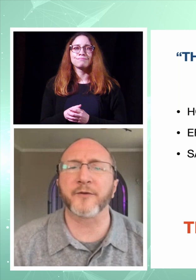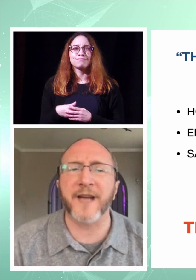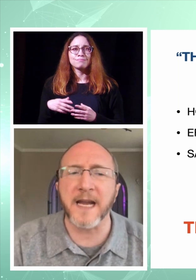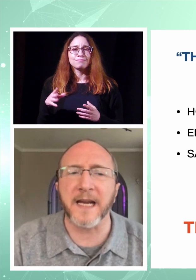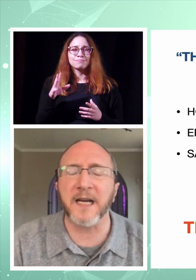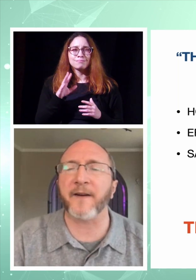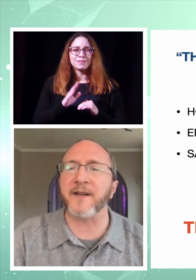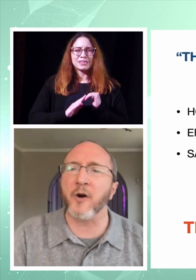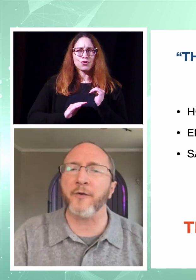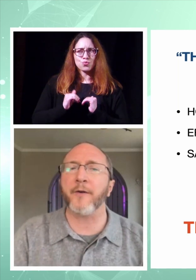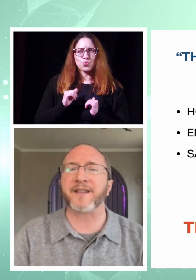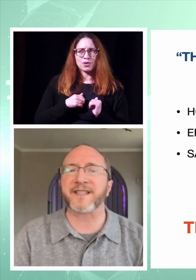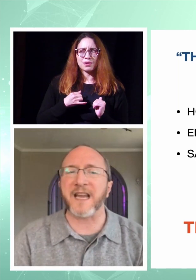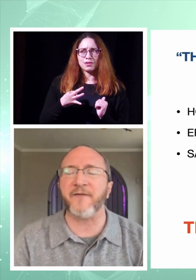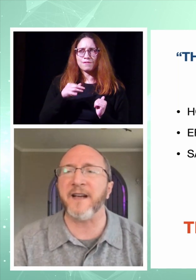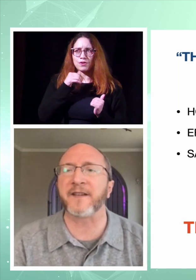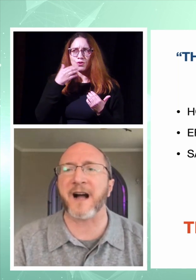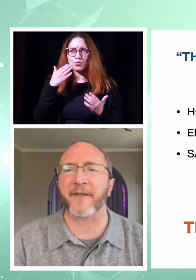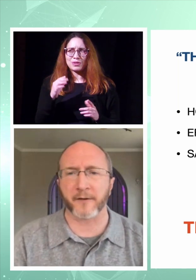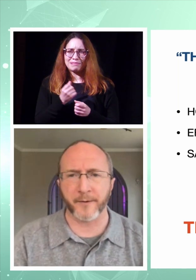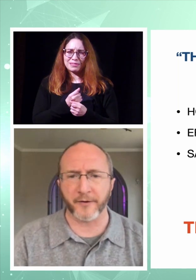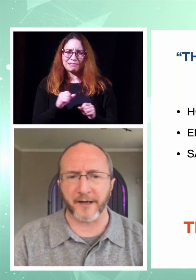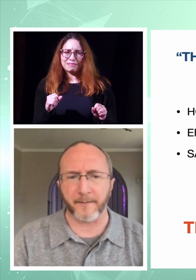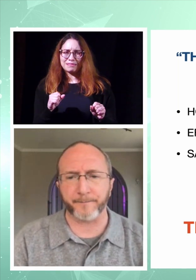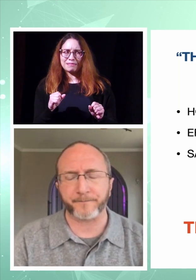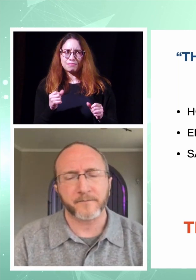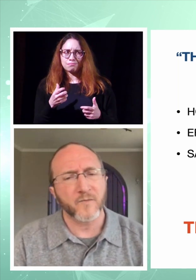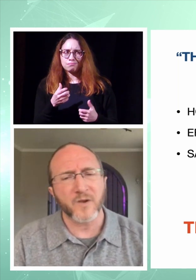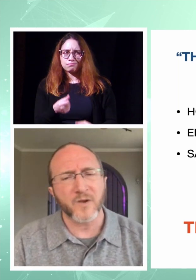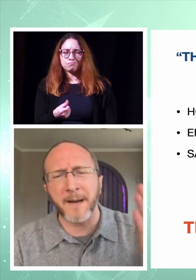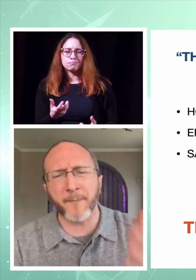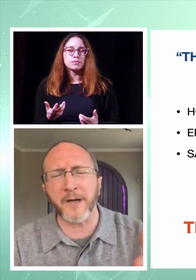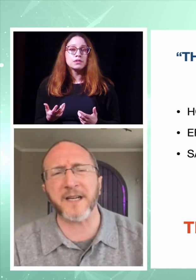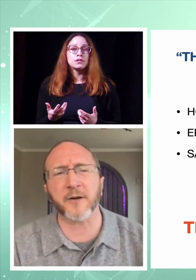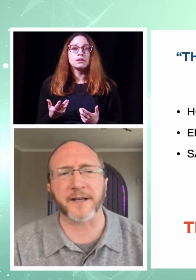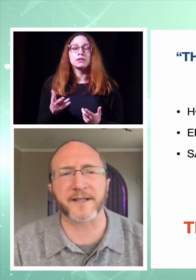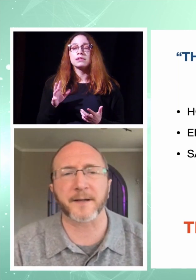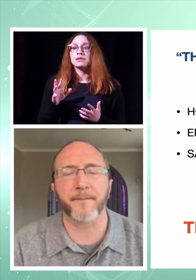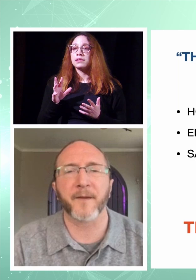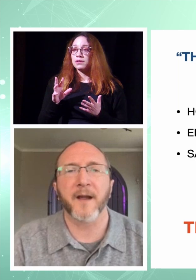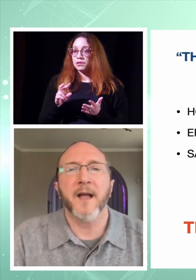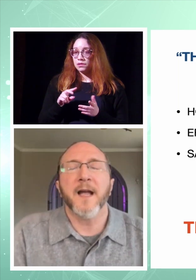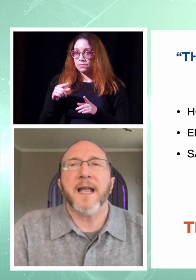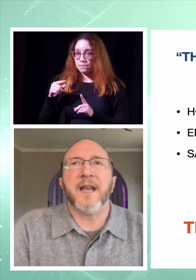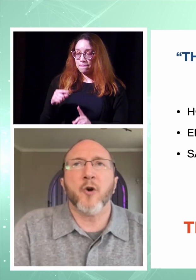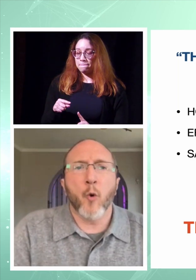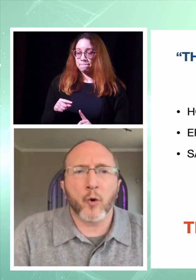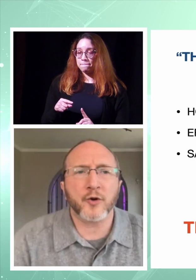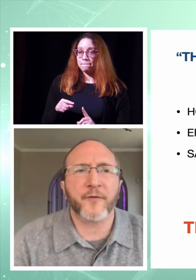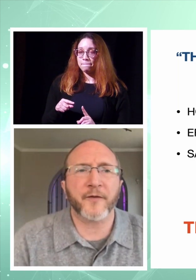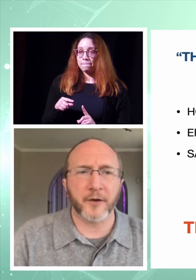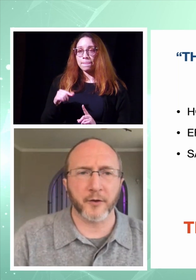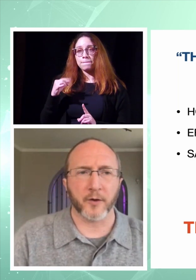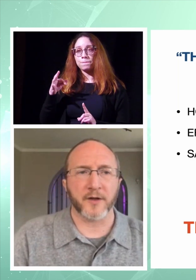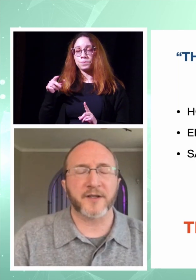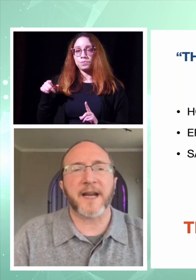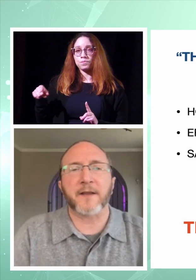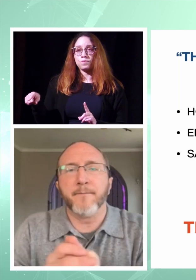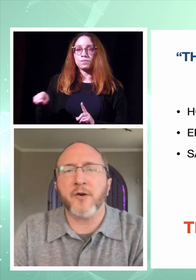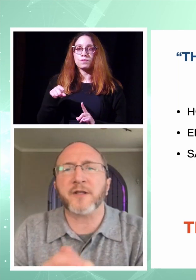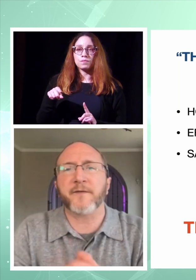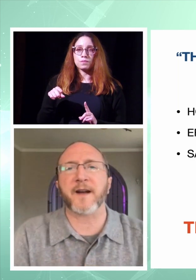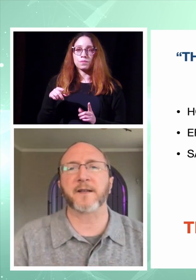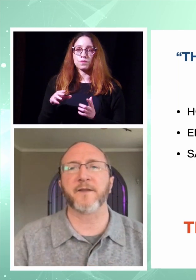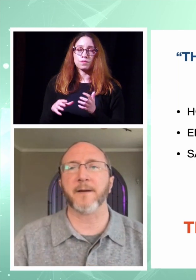I'm comfortable taking it if I don't know the safety and the tolerability? My point here is, in order for you to